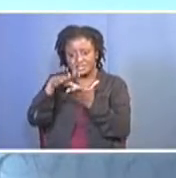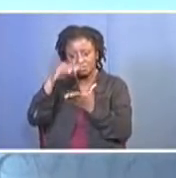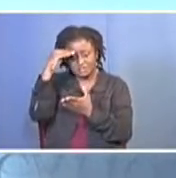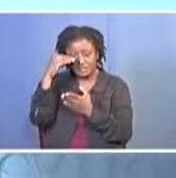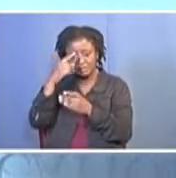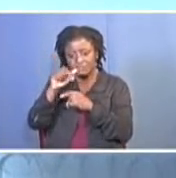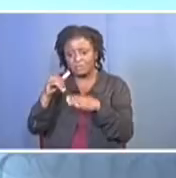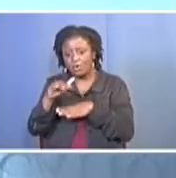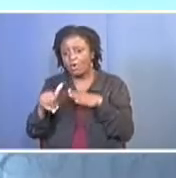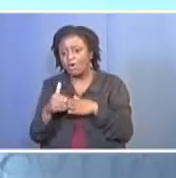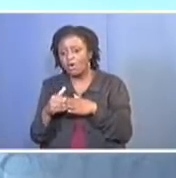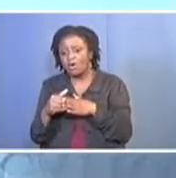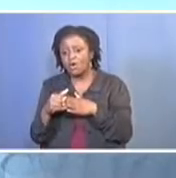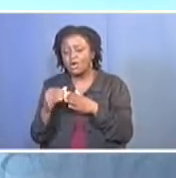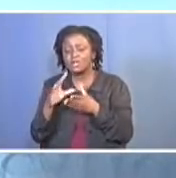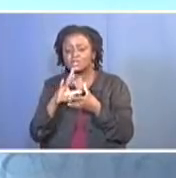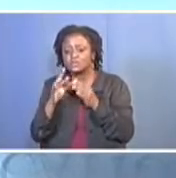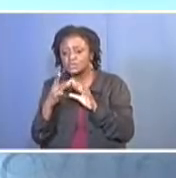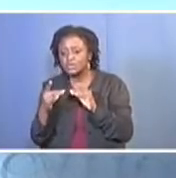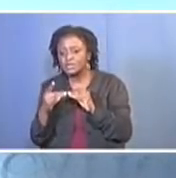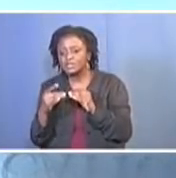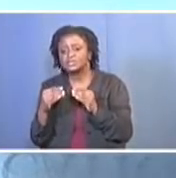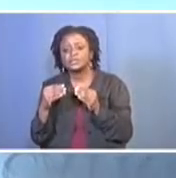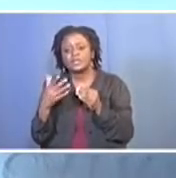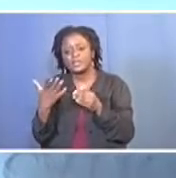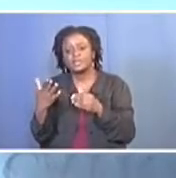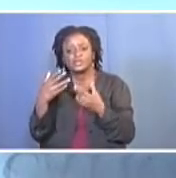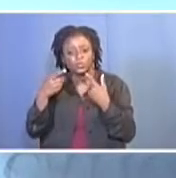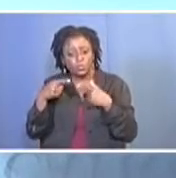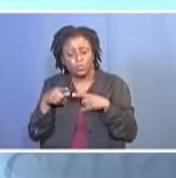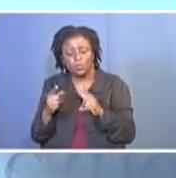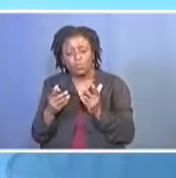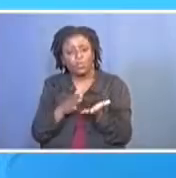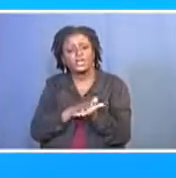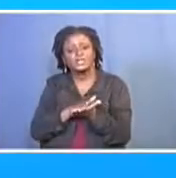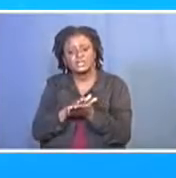as students and teachers readjust to being on campus.